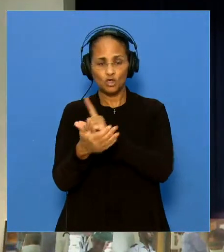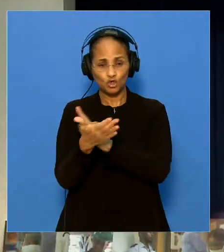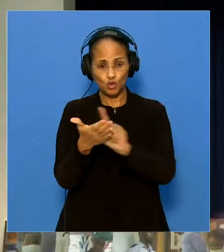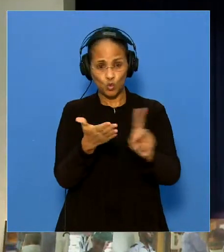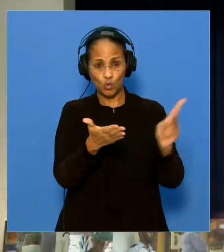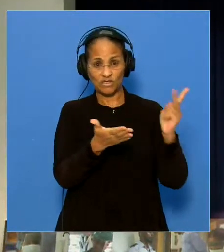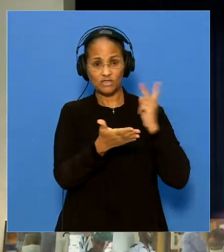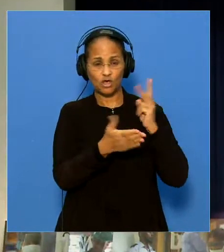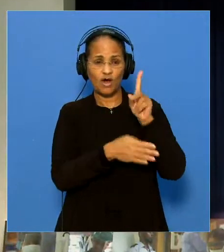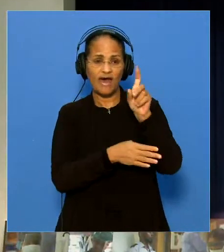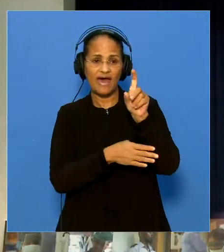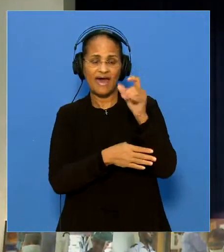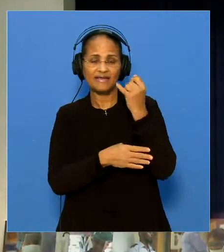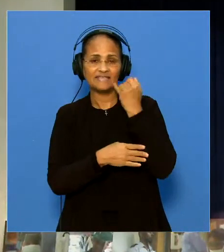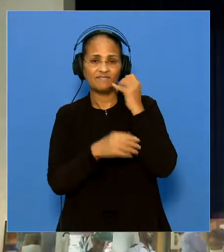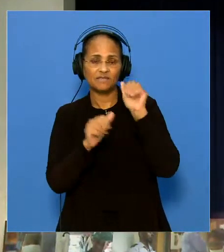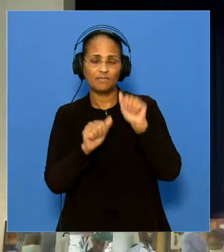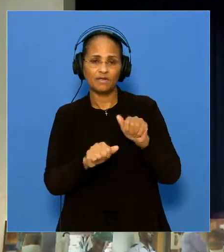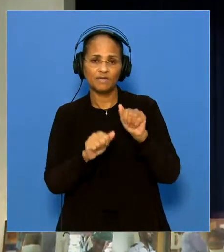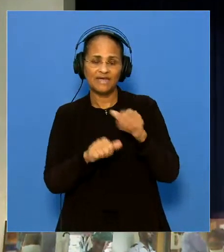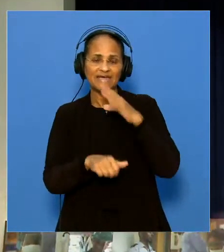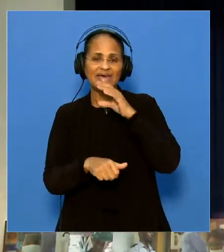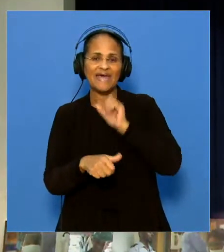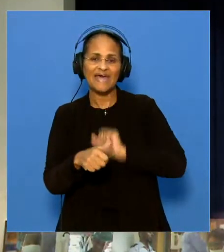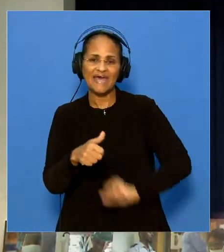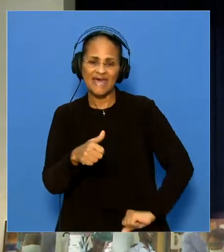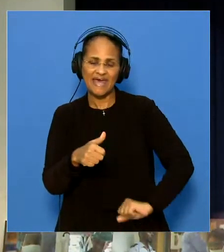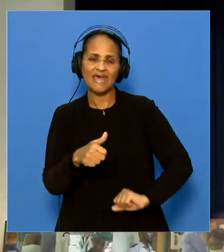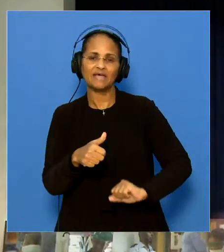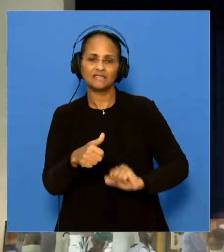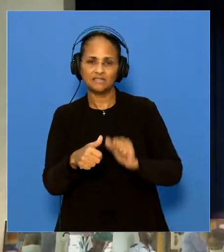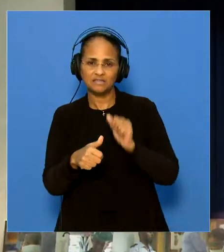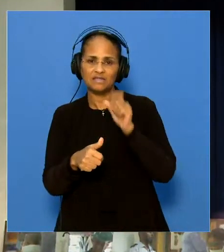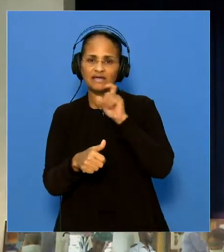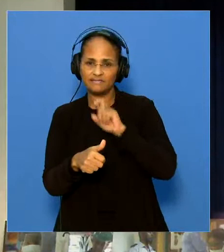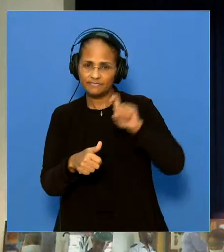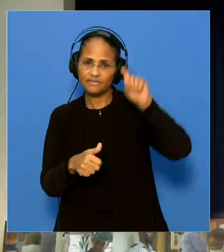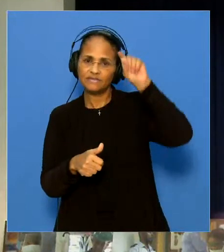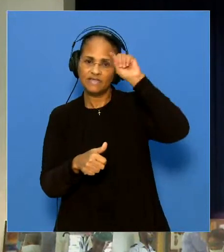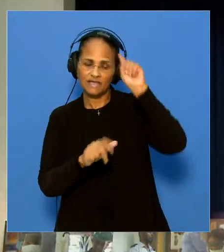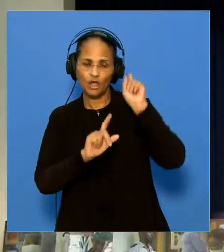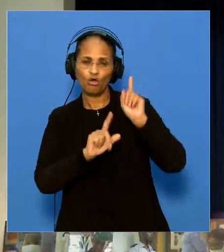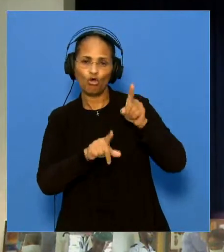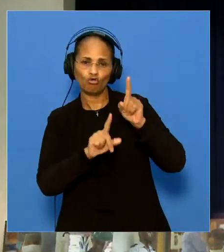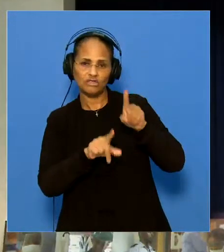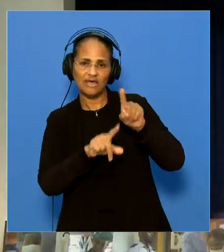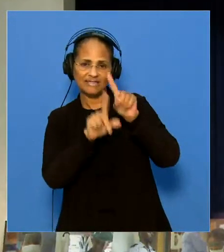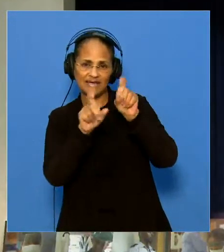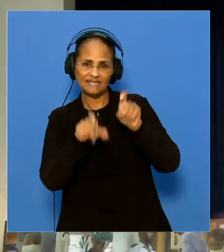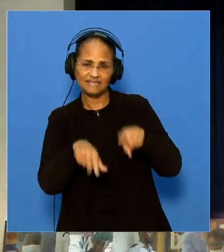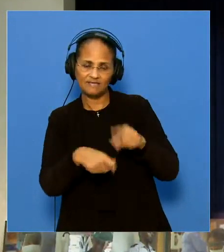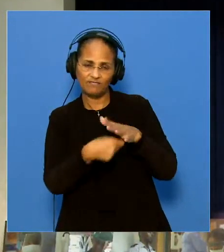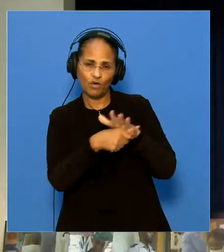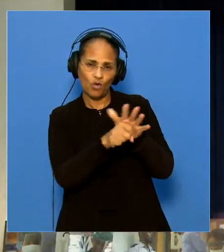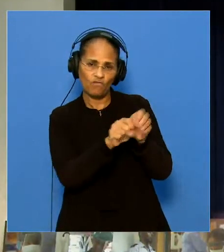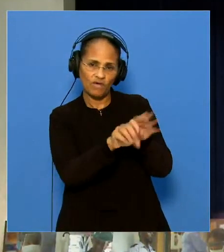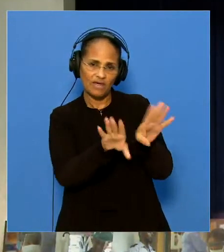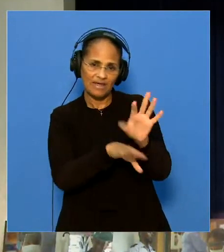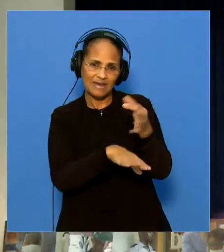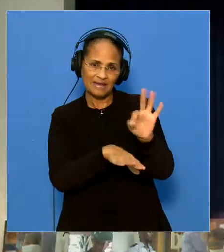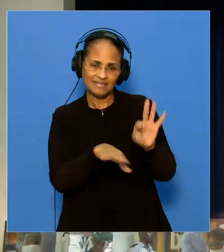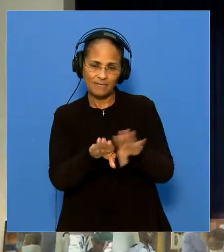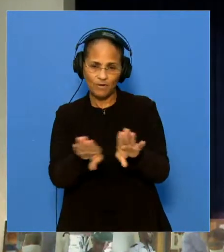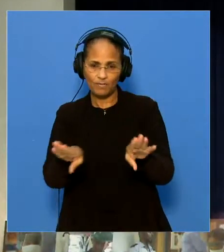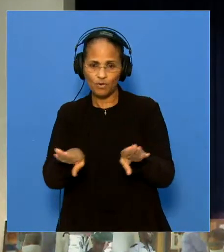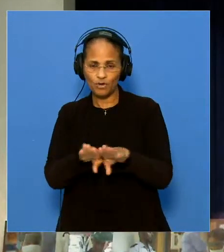conference, I asked if there was a possibility to get the age and gender of people who actually go to get tested for COVID-19 in Bermuda.